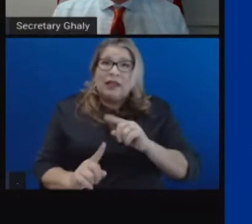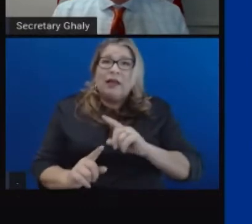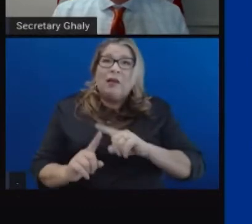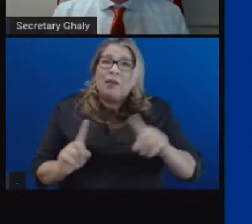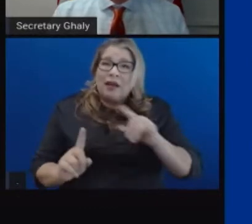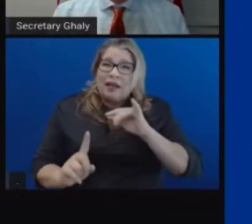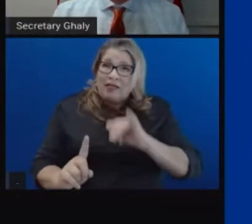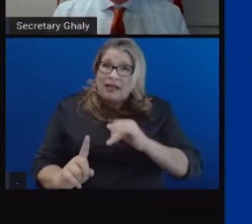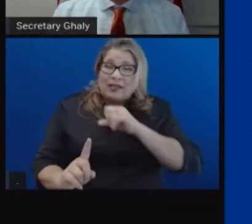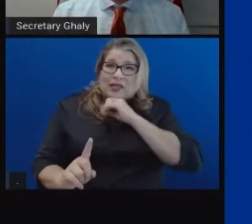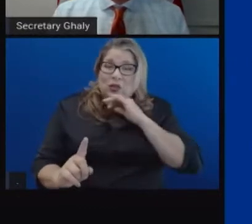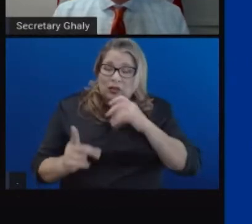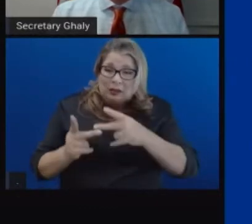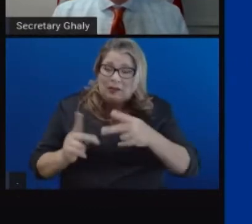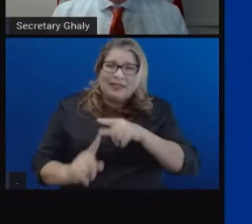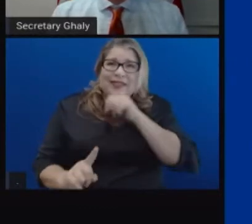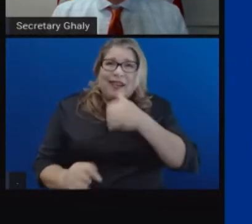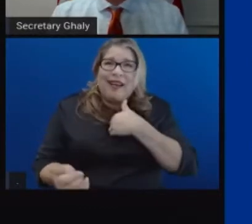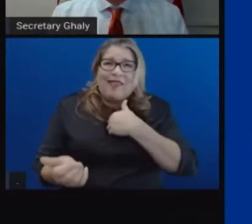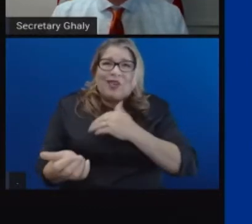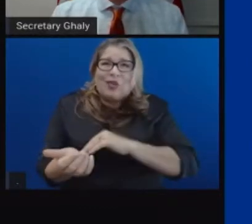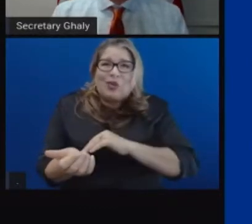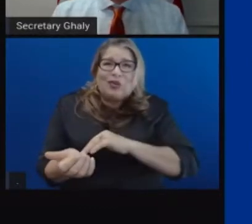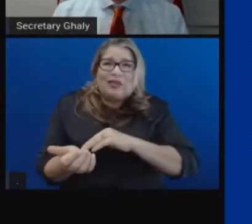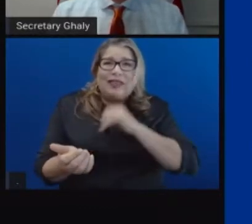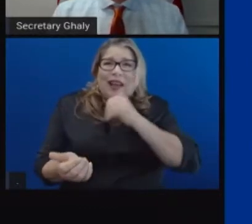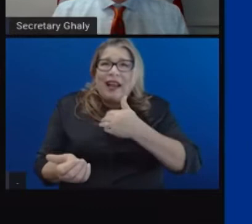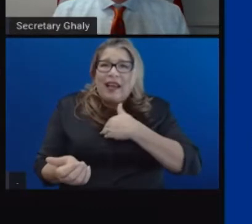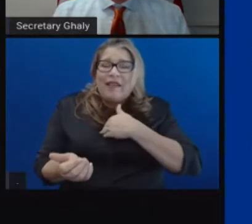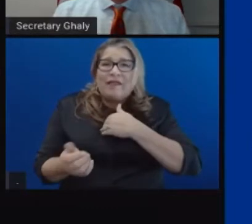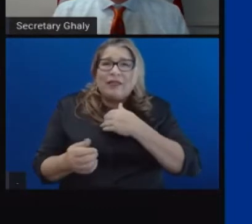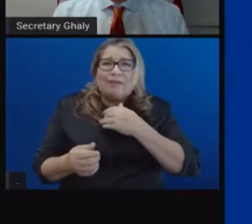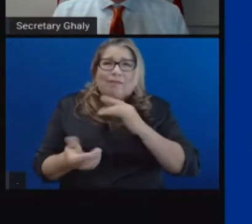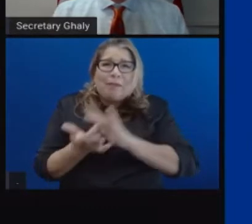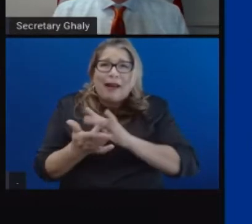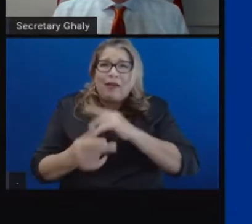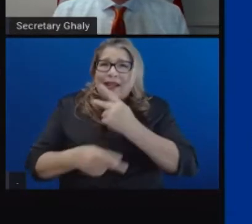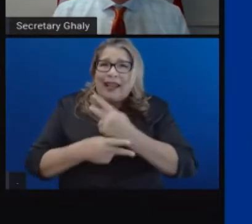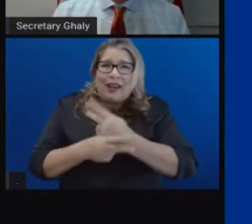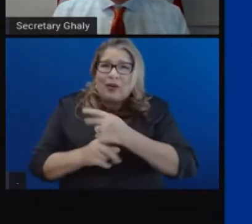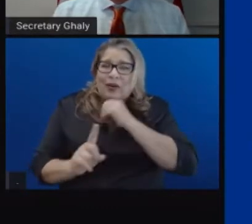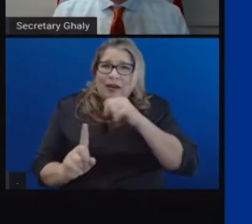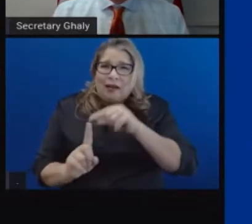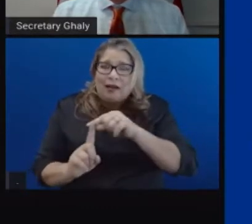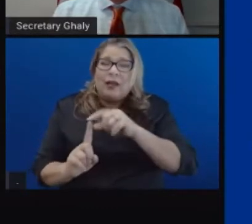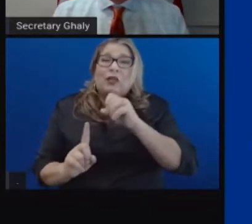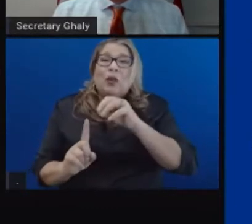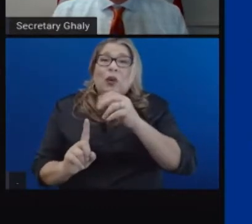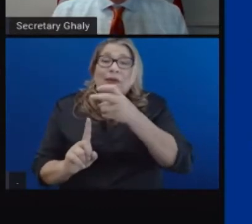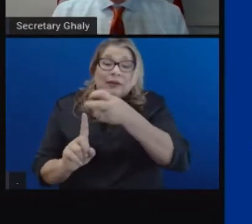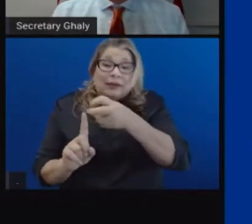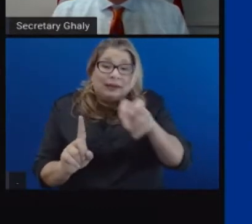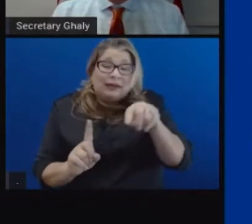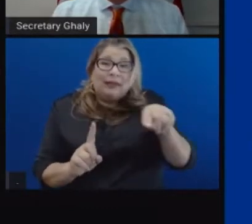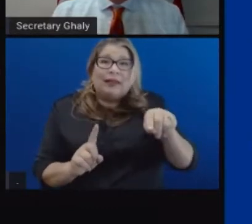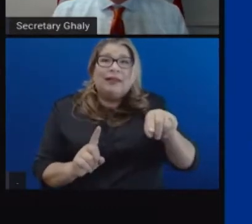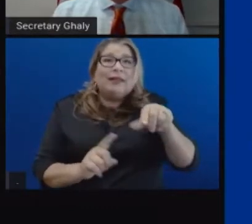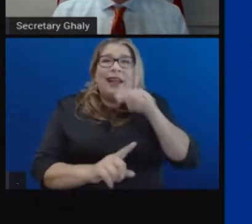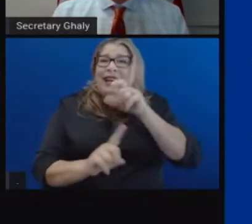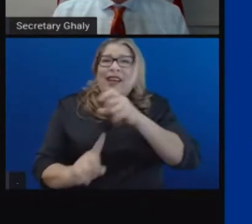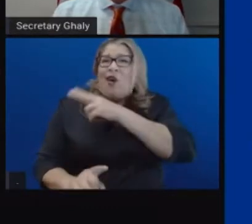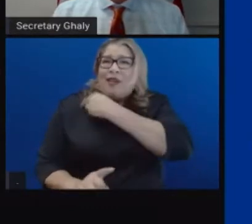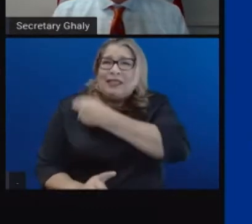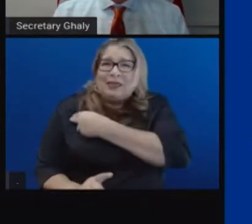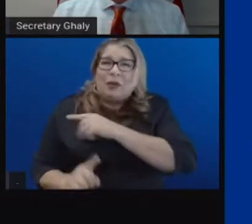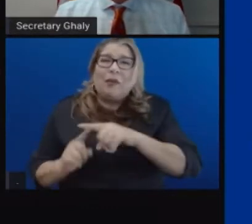be served in these sort of medium alternative care sites that we have stood up. Today, one